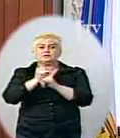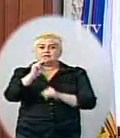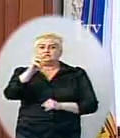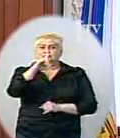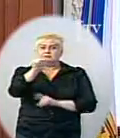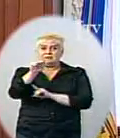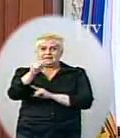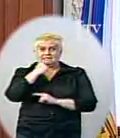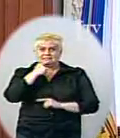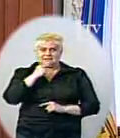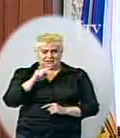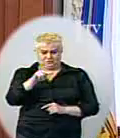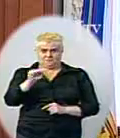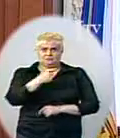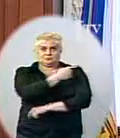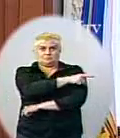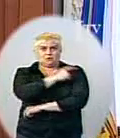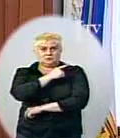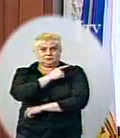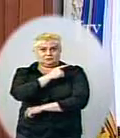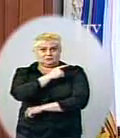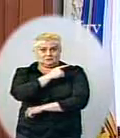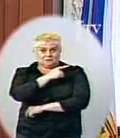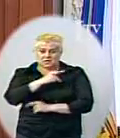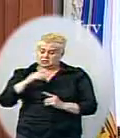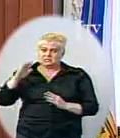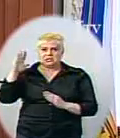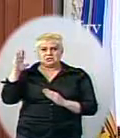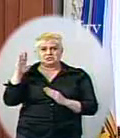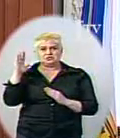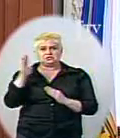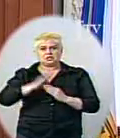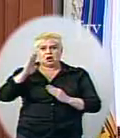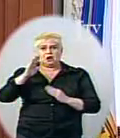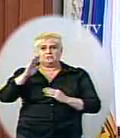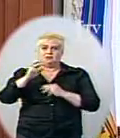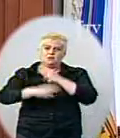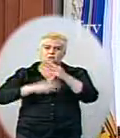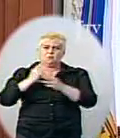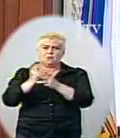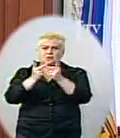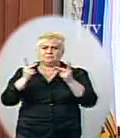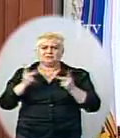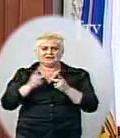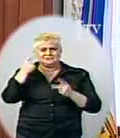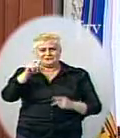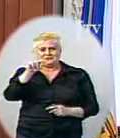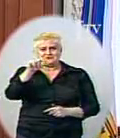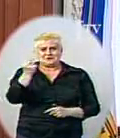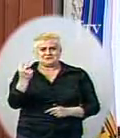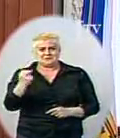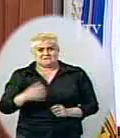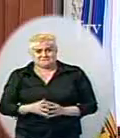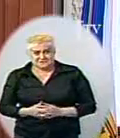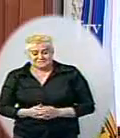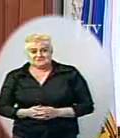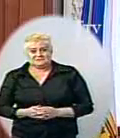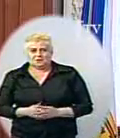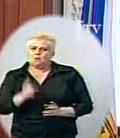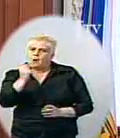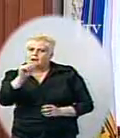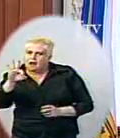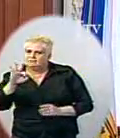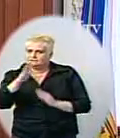named our province one of the top global destinations for 2012. With the eyes